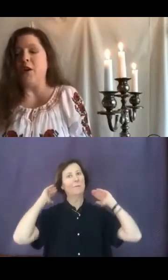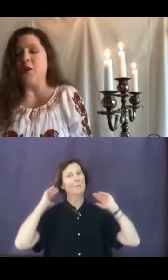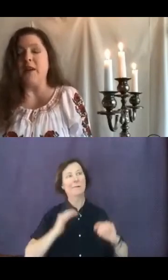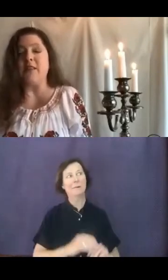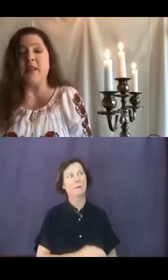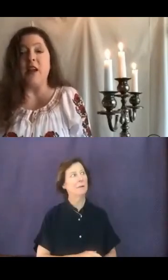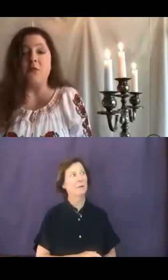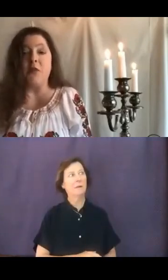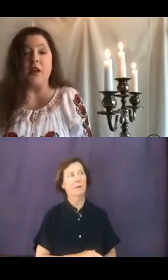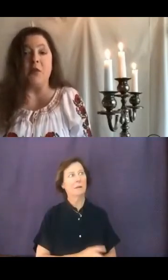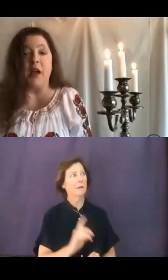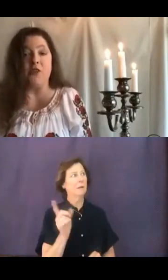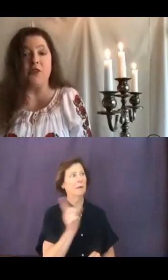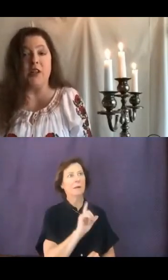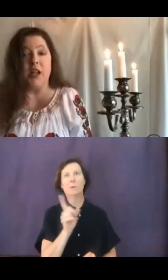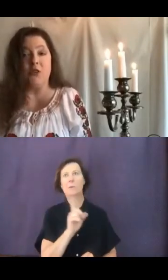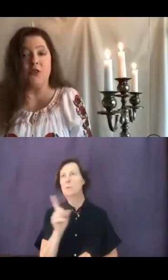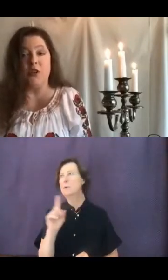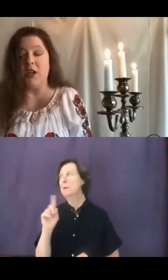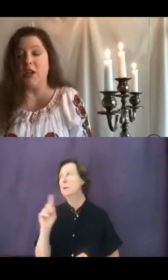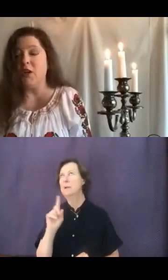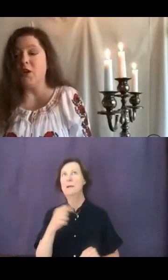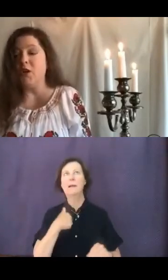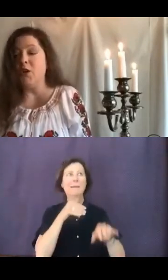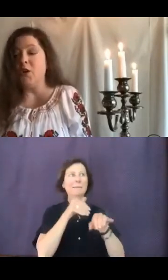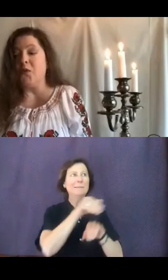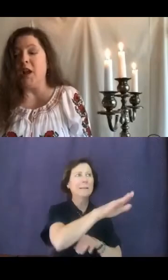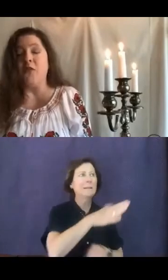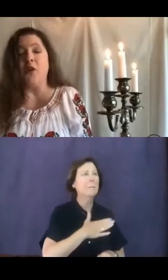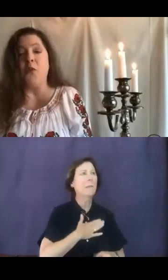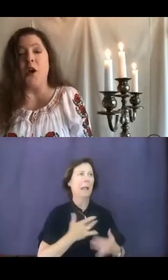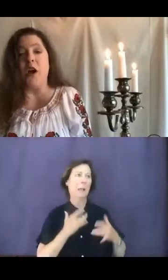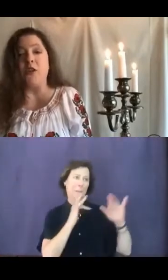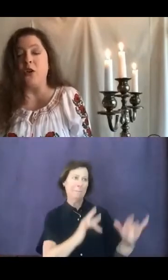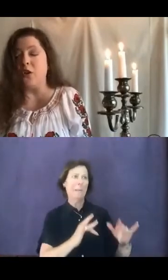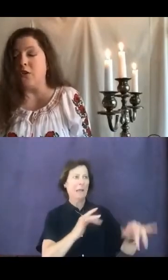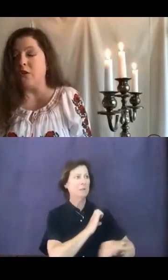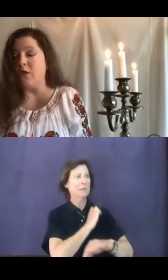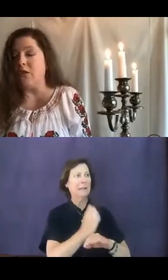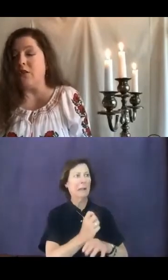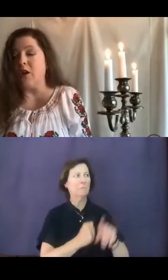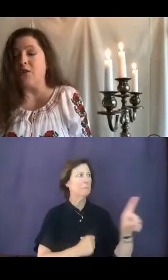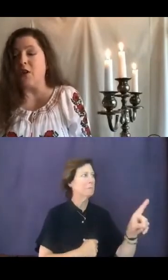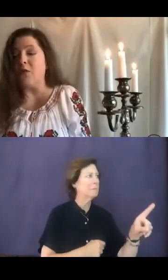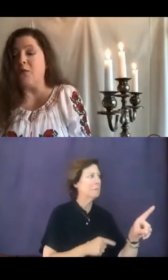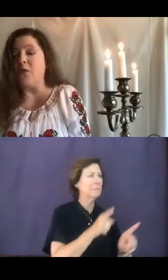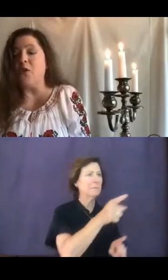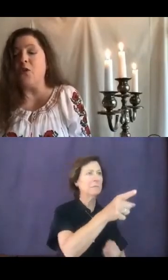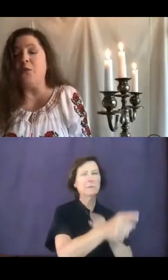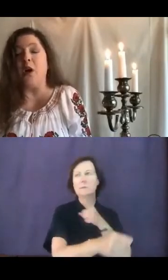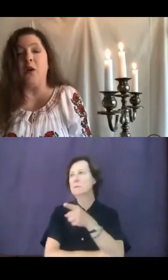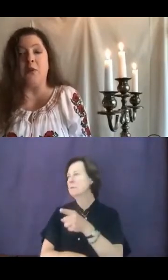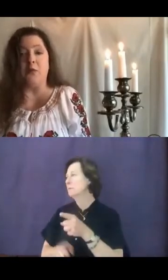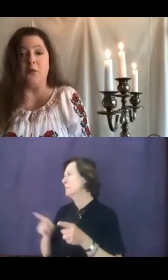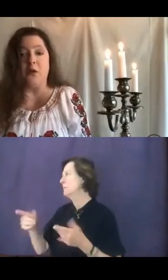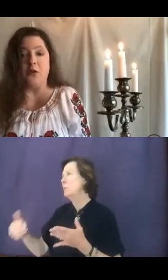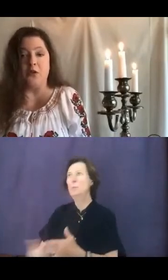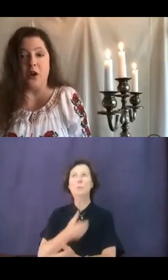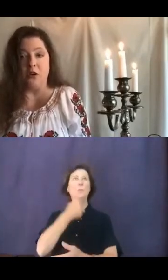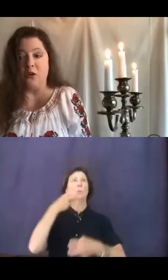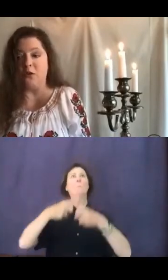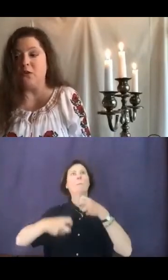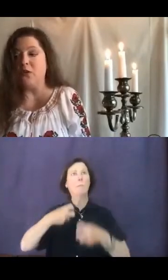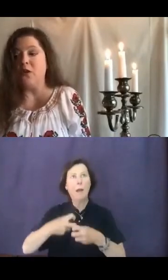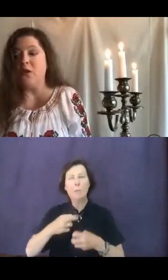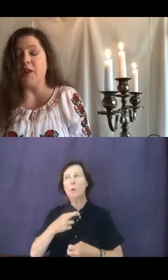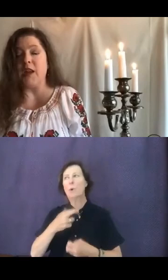Where do I send my compassionate energy when everywhere I turn, there is some new problem or